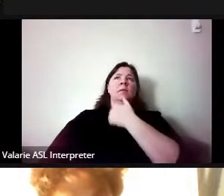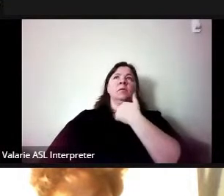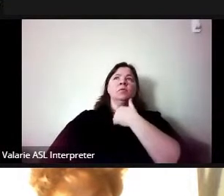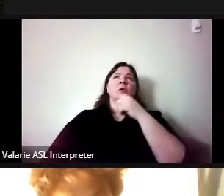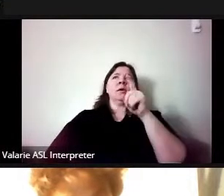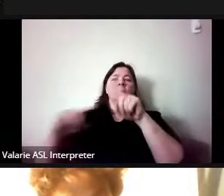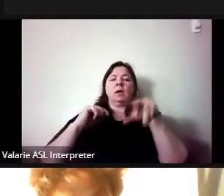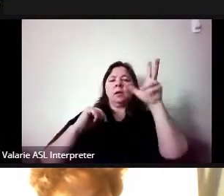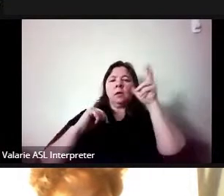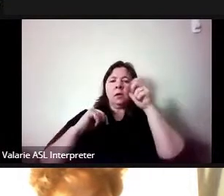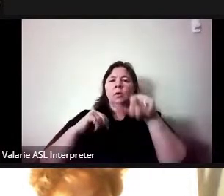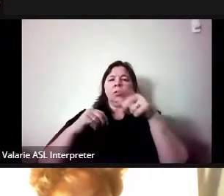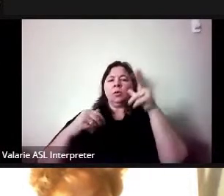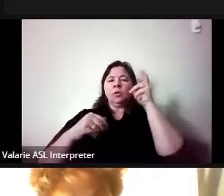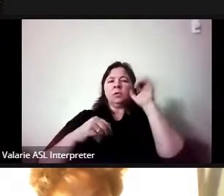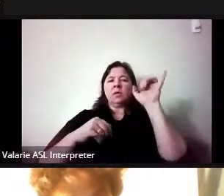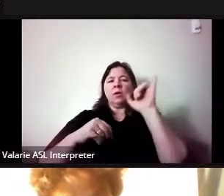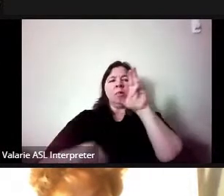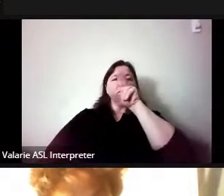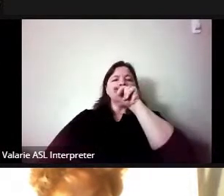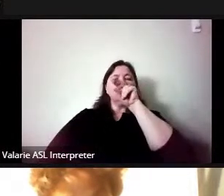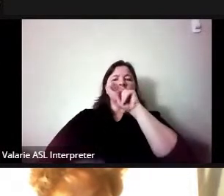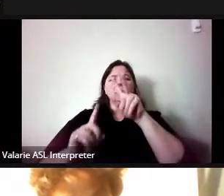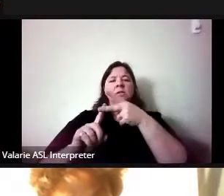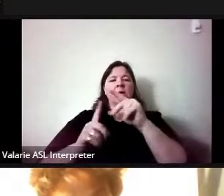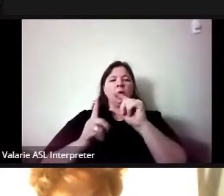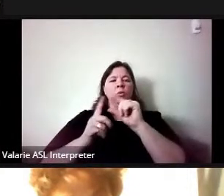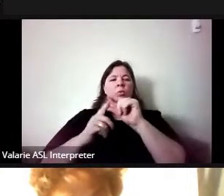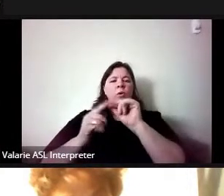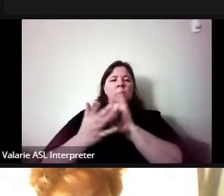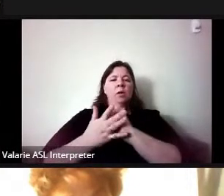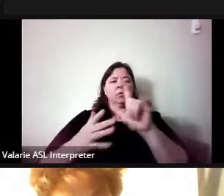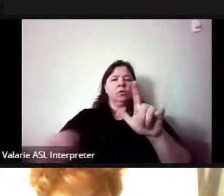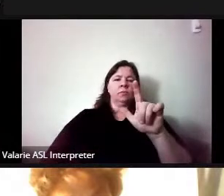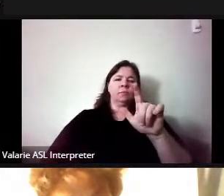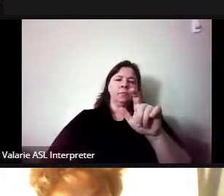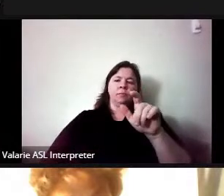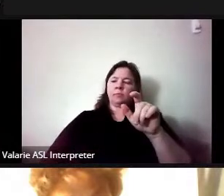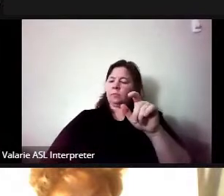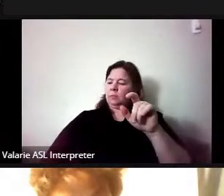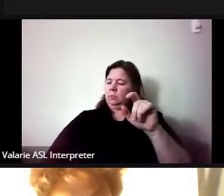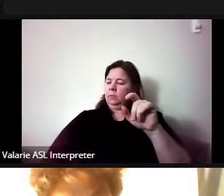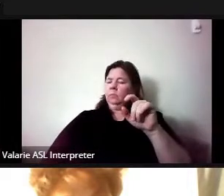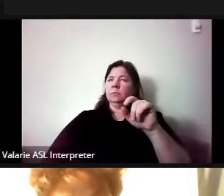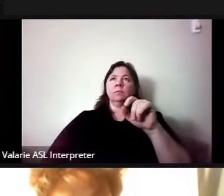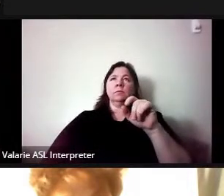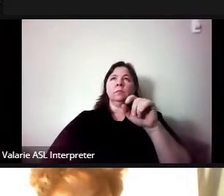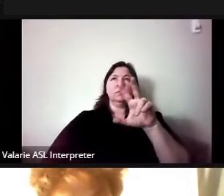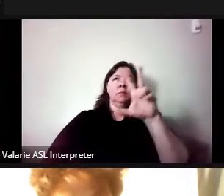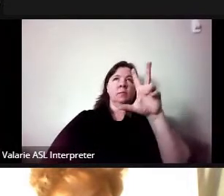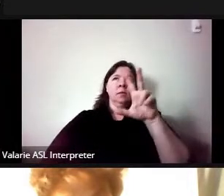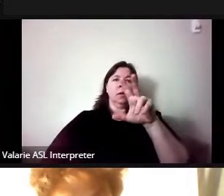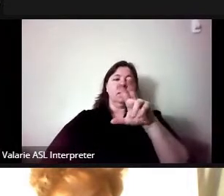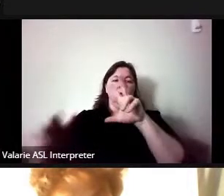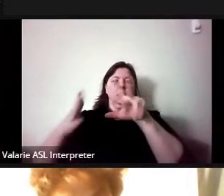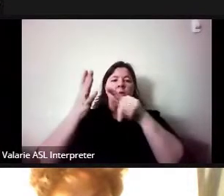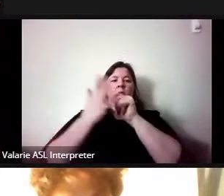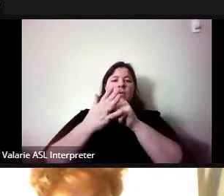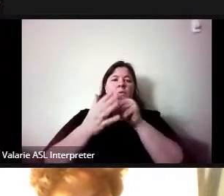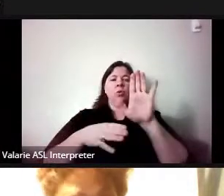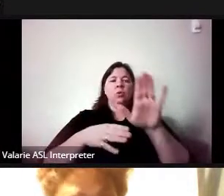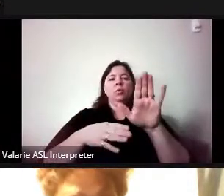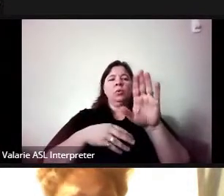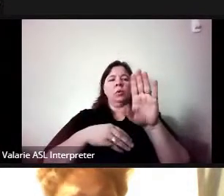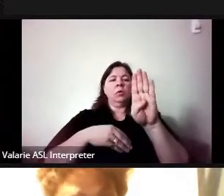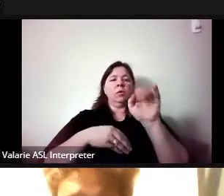you sound like Donald Duck. We hear every second word. So maybe turn your video off and you can speak, because maybe your bandwidth is not